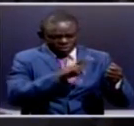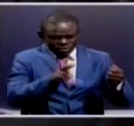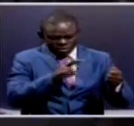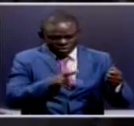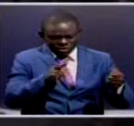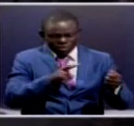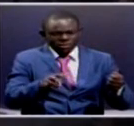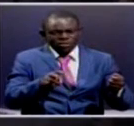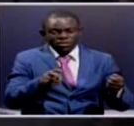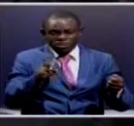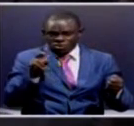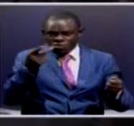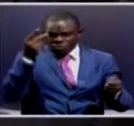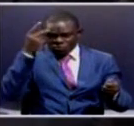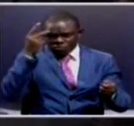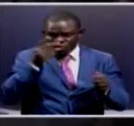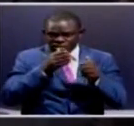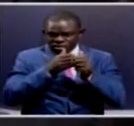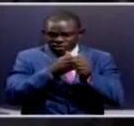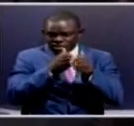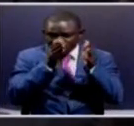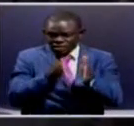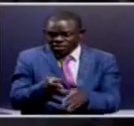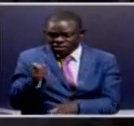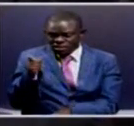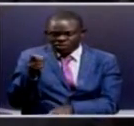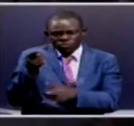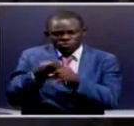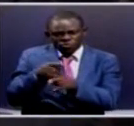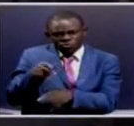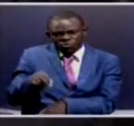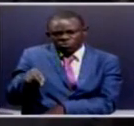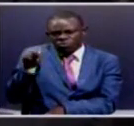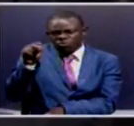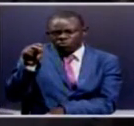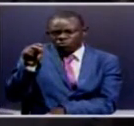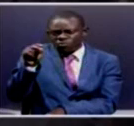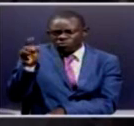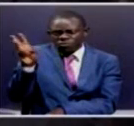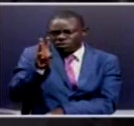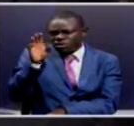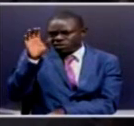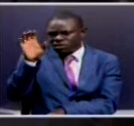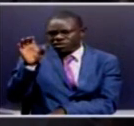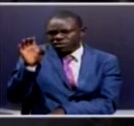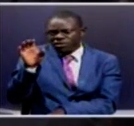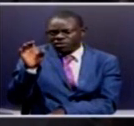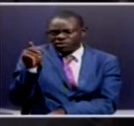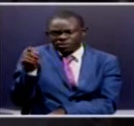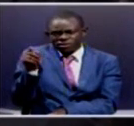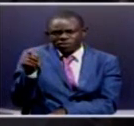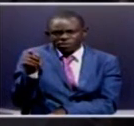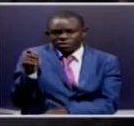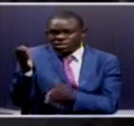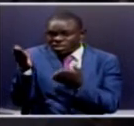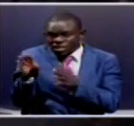political party in Northwestern Province was attacked. If that article is true, that is very